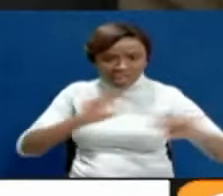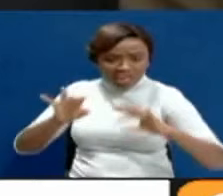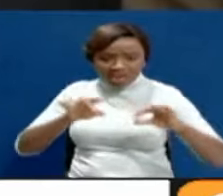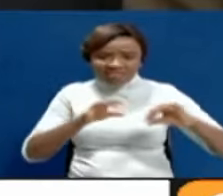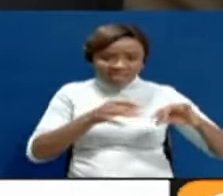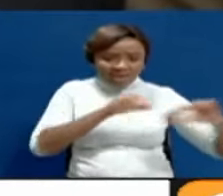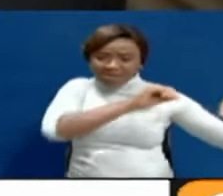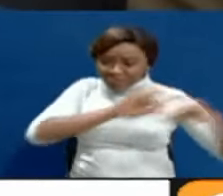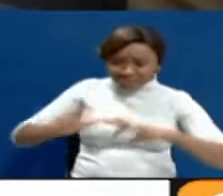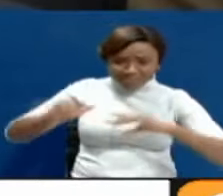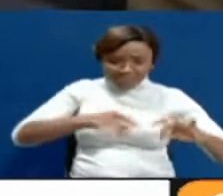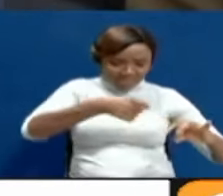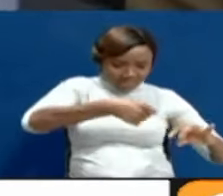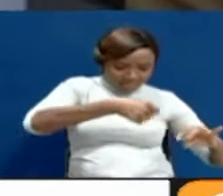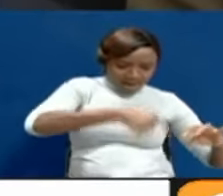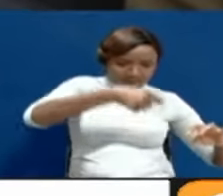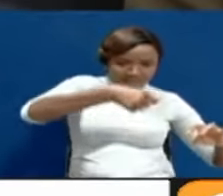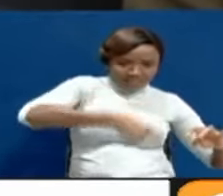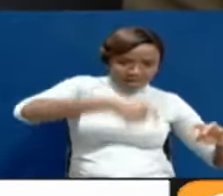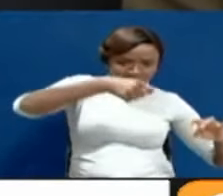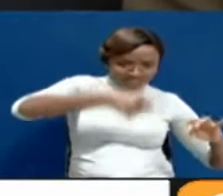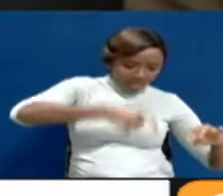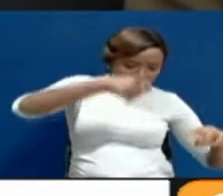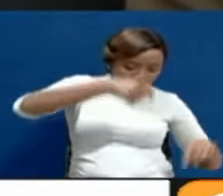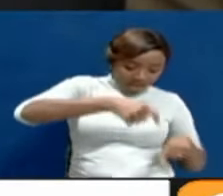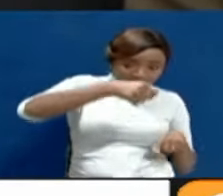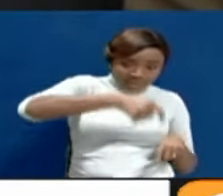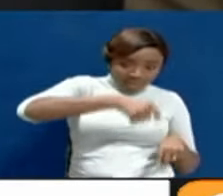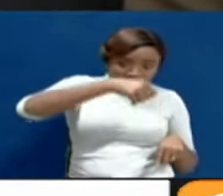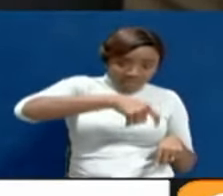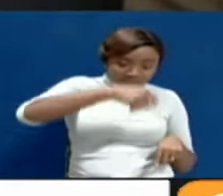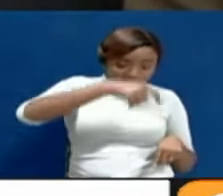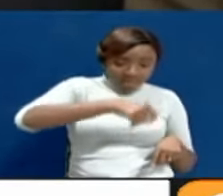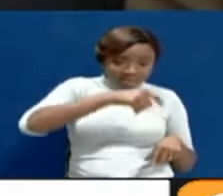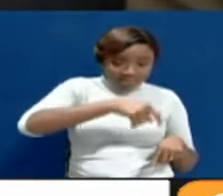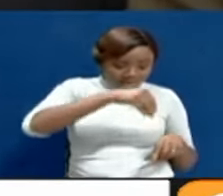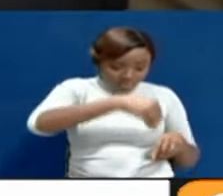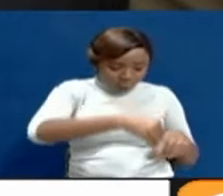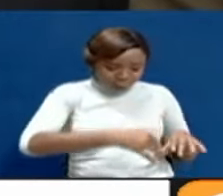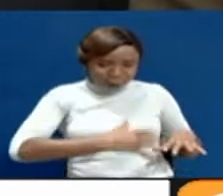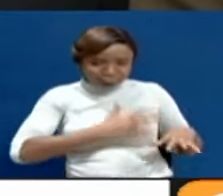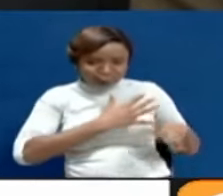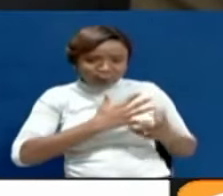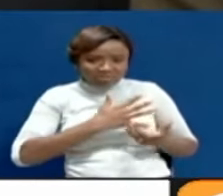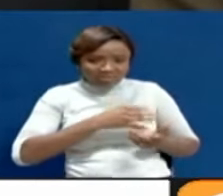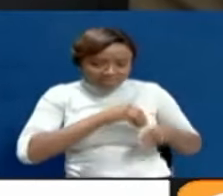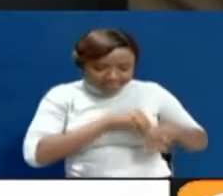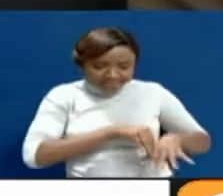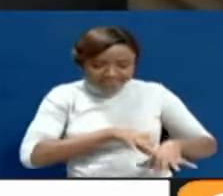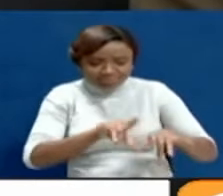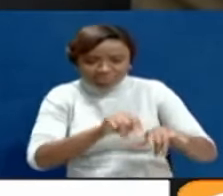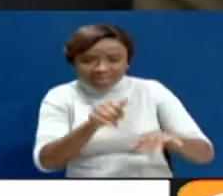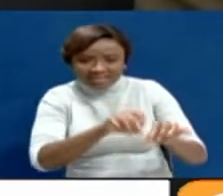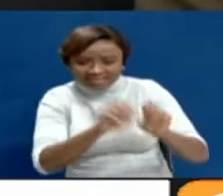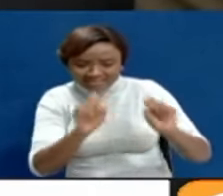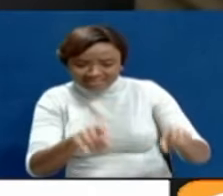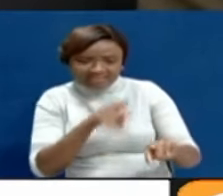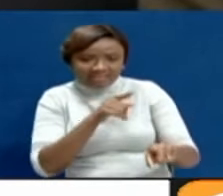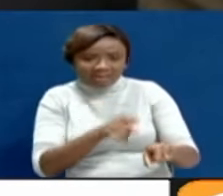spillage found its way into stormwater drainage system, which runs from our